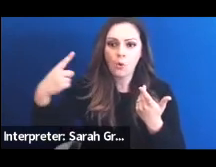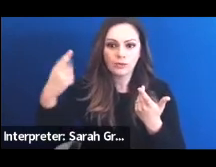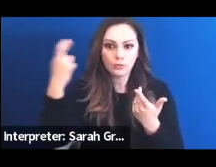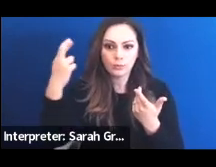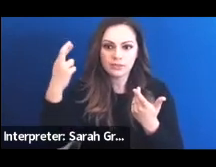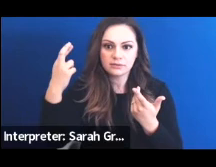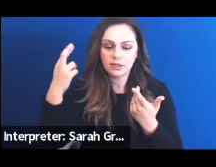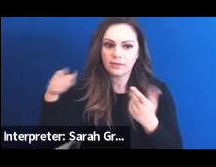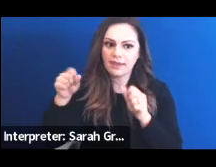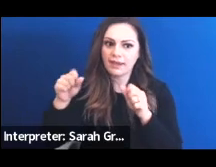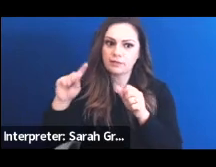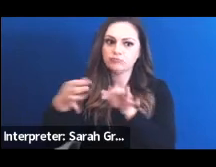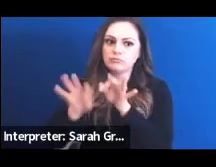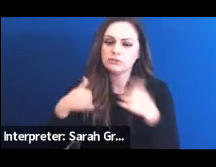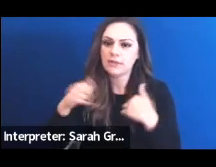or alcohol.